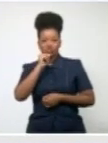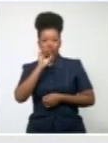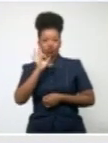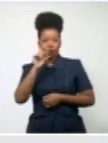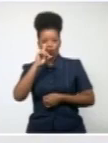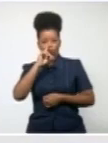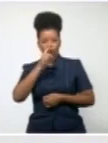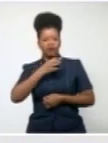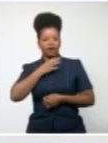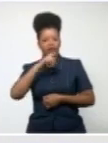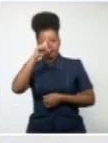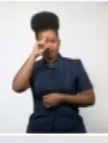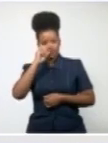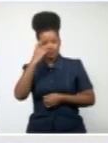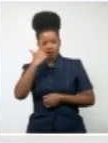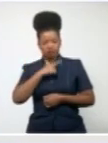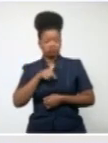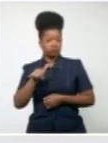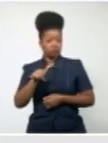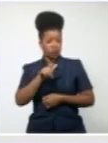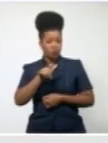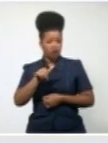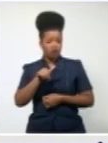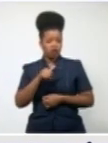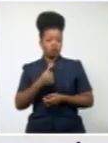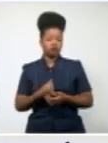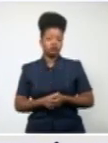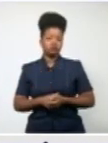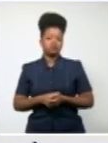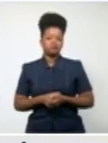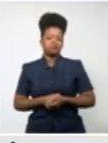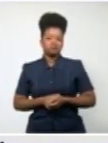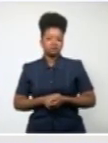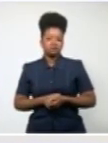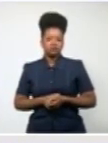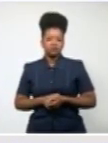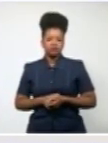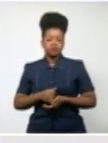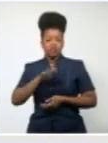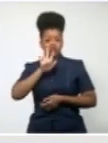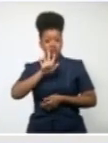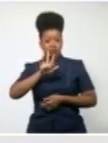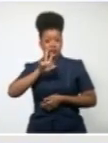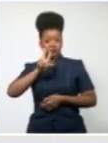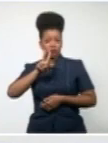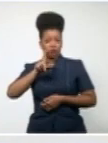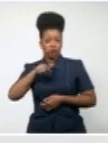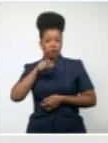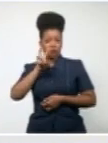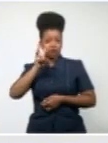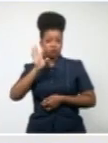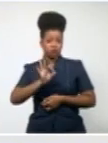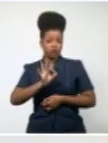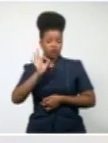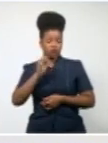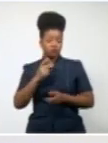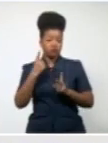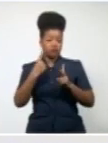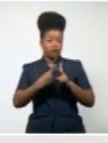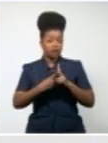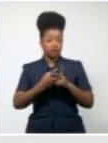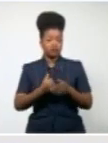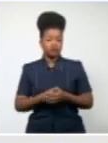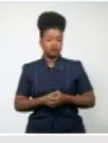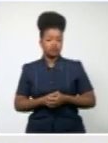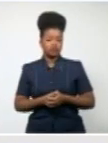by 81.7% in what the WHO calls the Eastern Mediterranean, which includes the